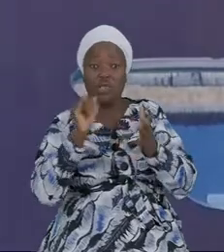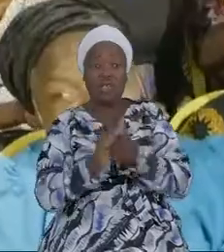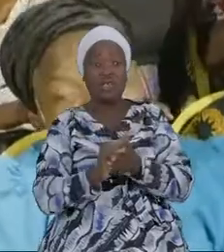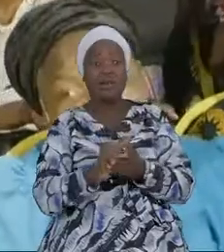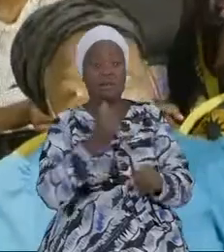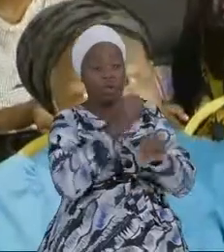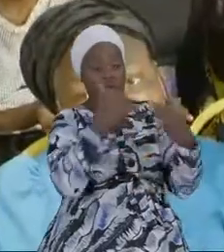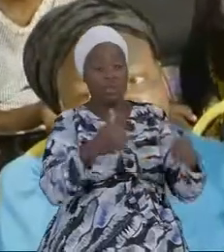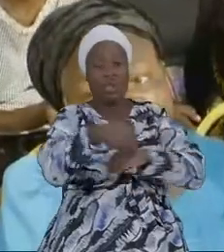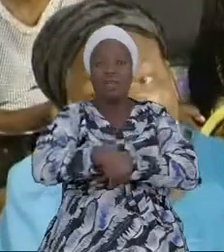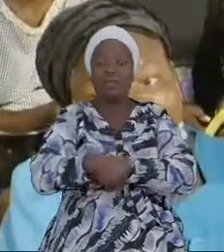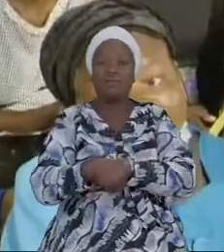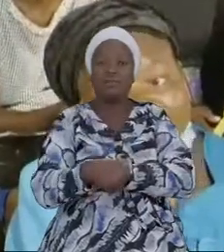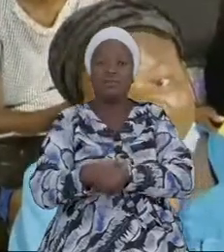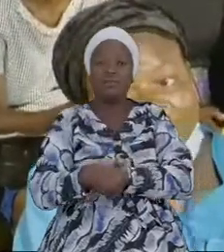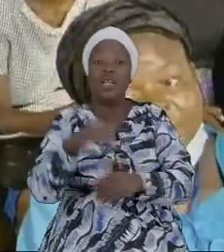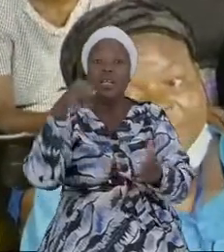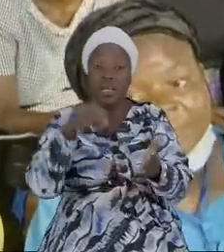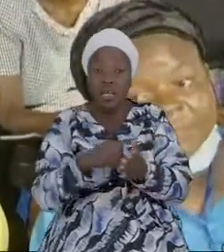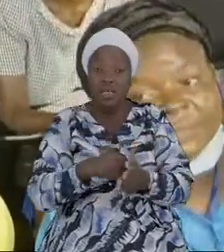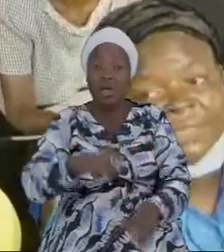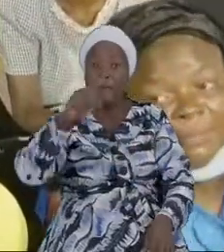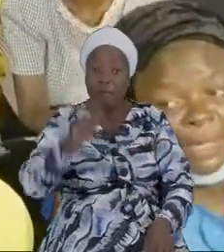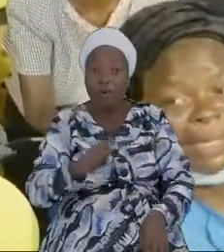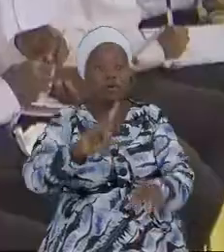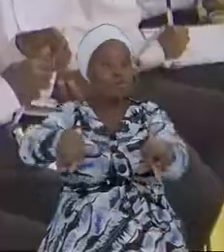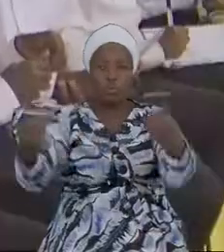tonight. Yeah. It must go.